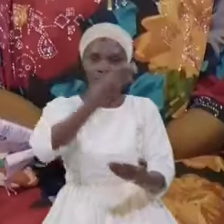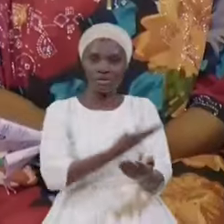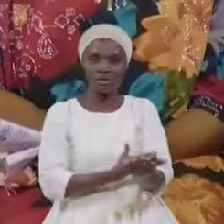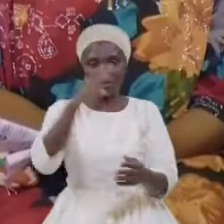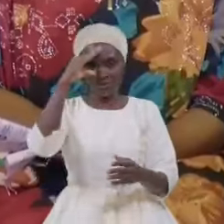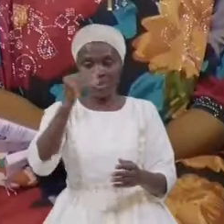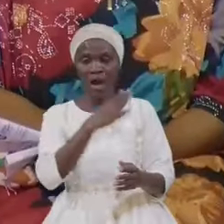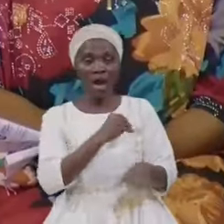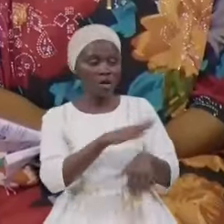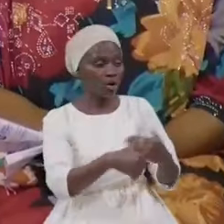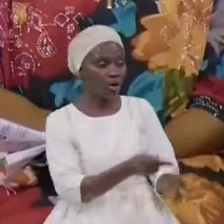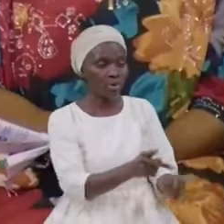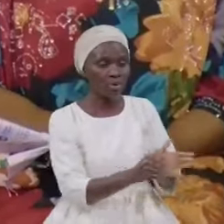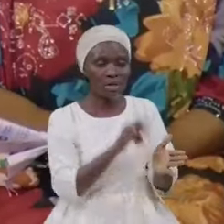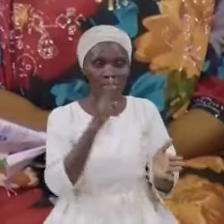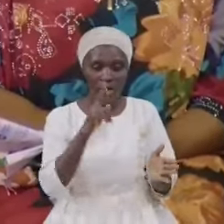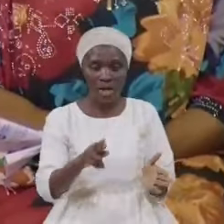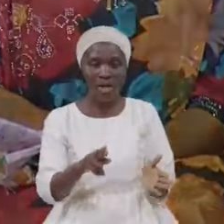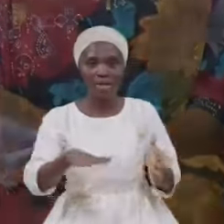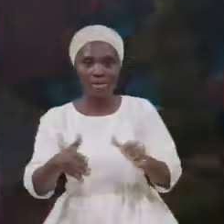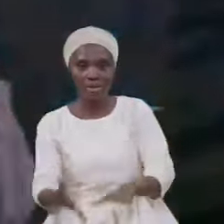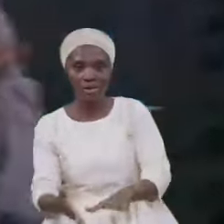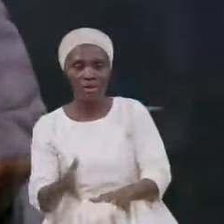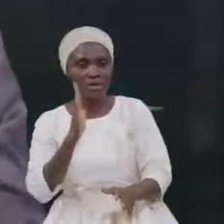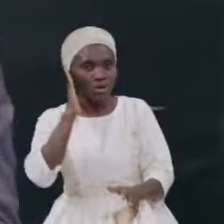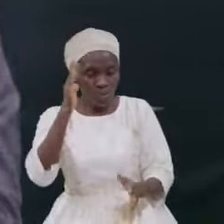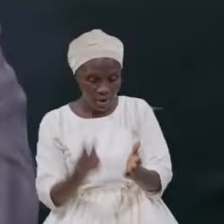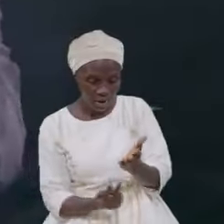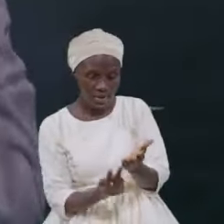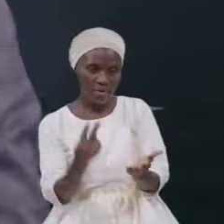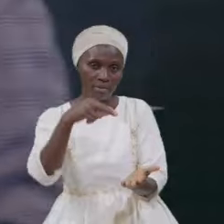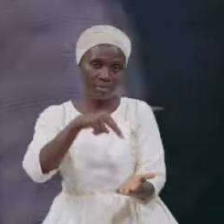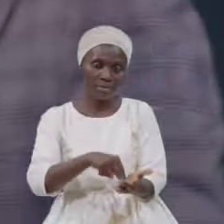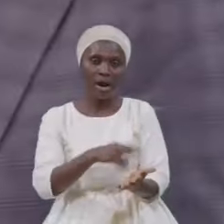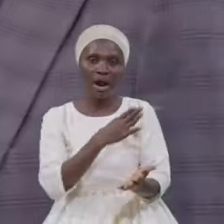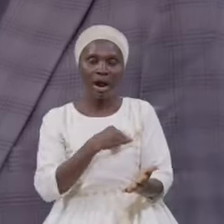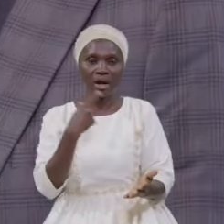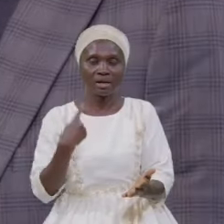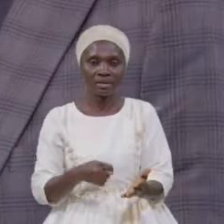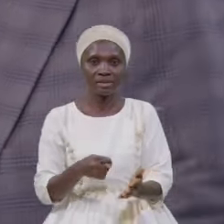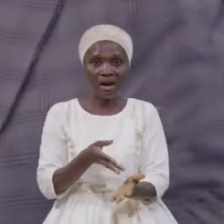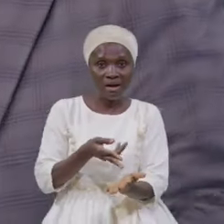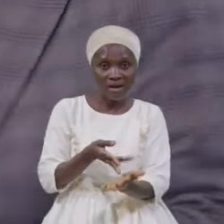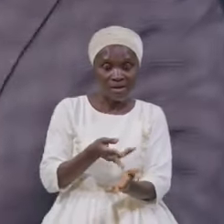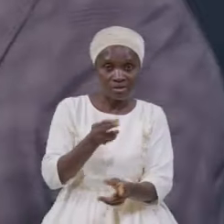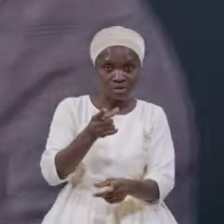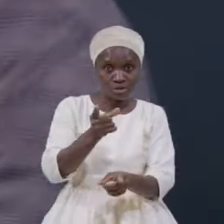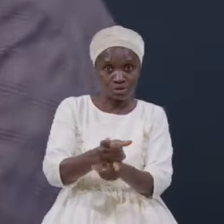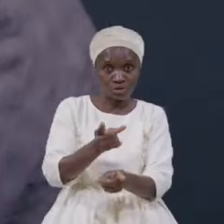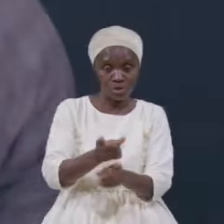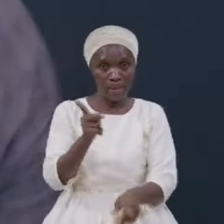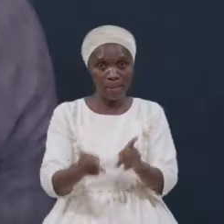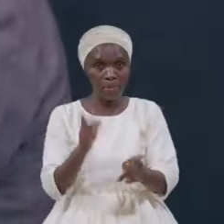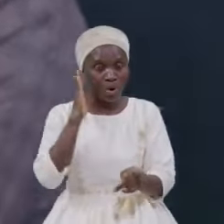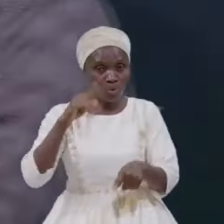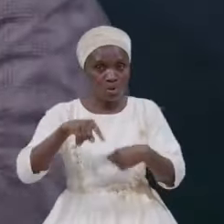just will go to the right hand side, the unjust will see resurrect, and they will go to the left hand side